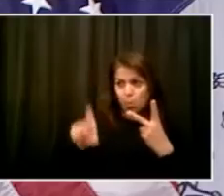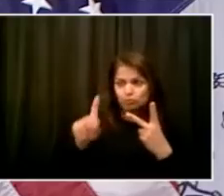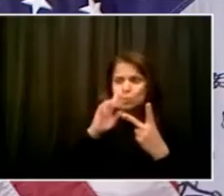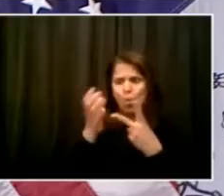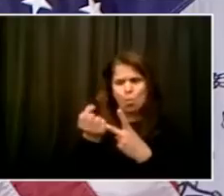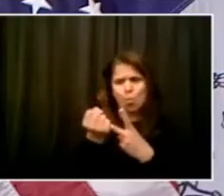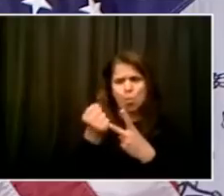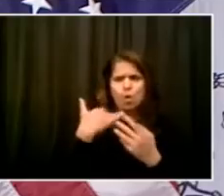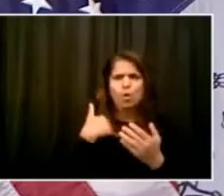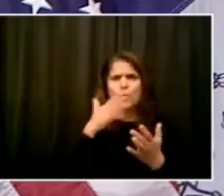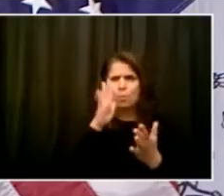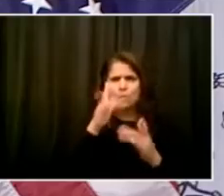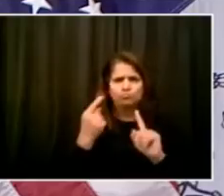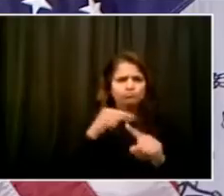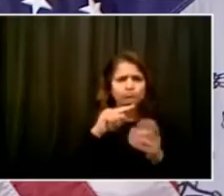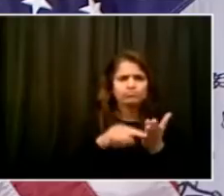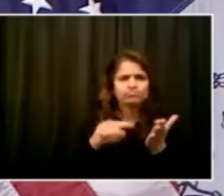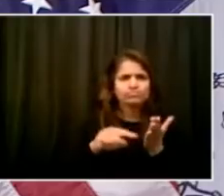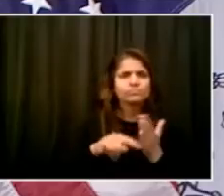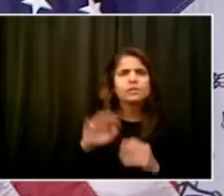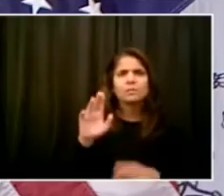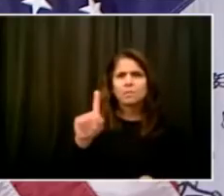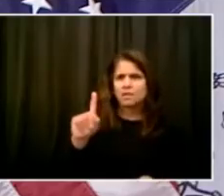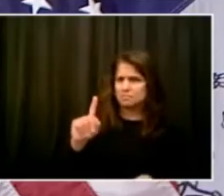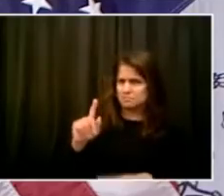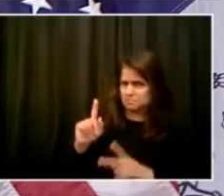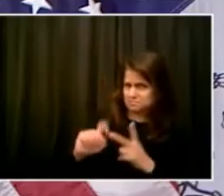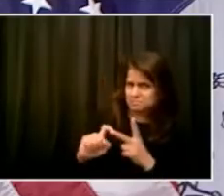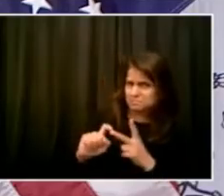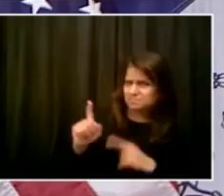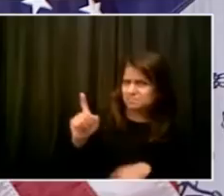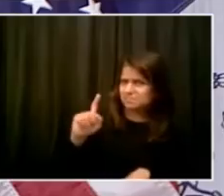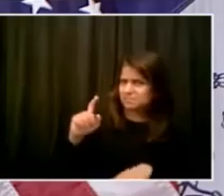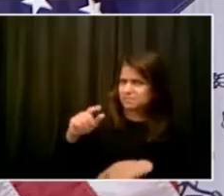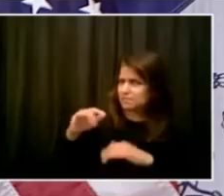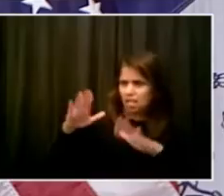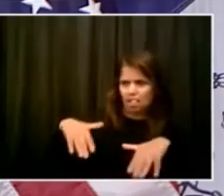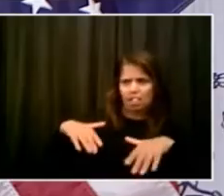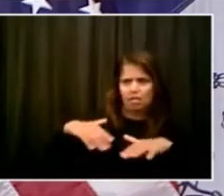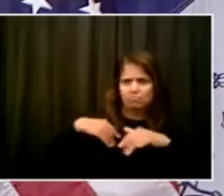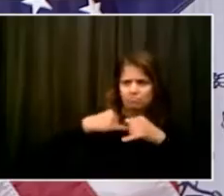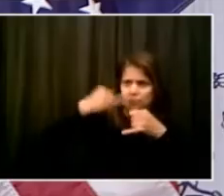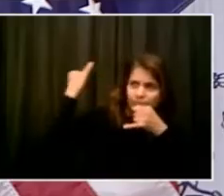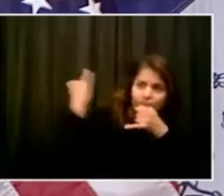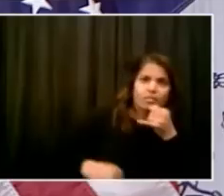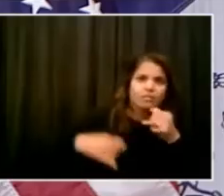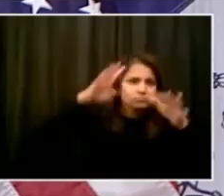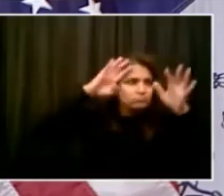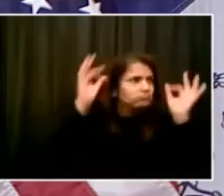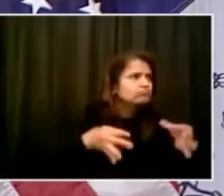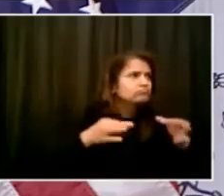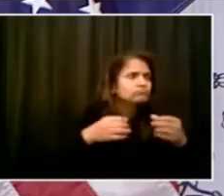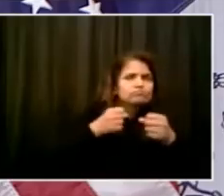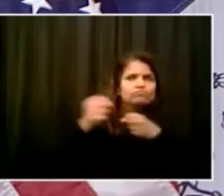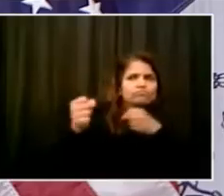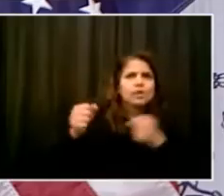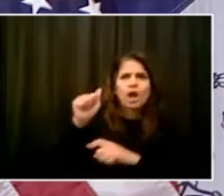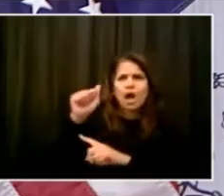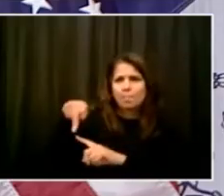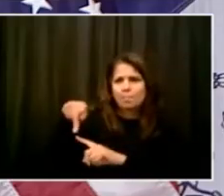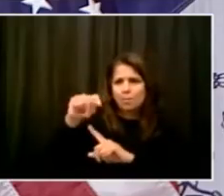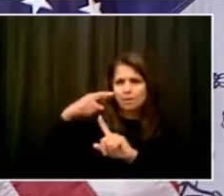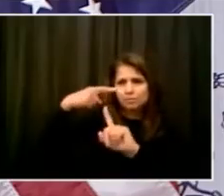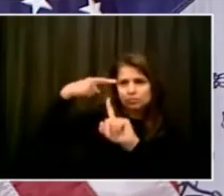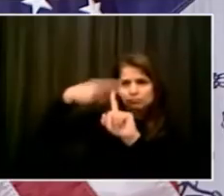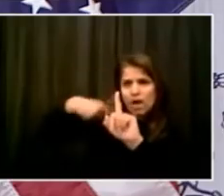action on anything yet, because they're still, as I understand it, in their hearing process, et cetera. But let's get you that answer today. I certainly am concerned